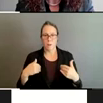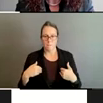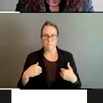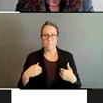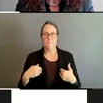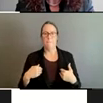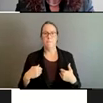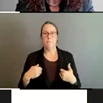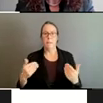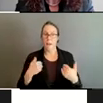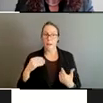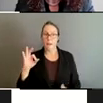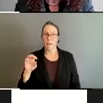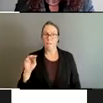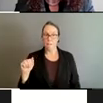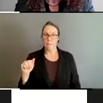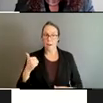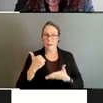We have our FEMA helpline.